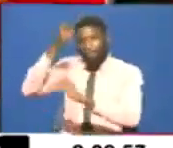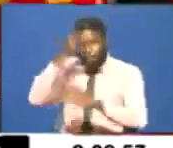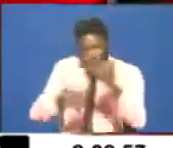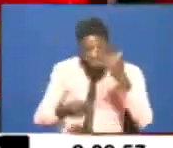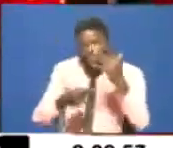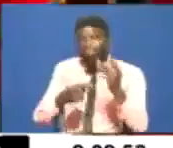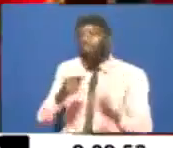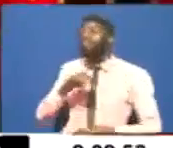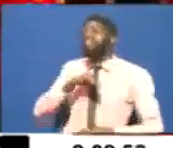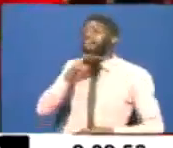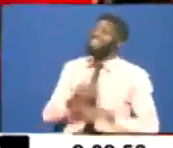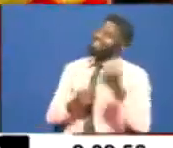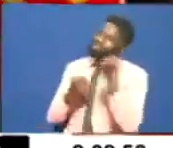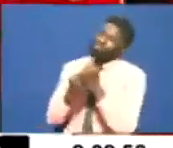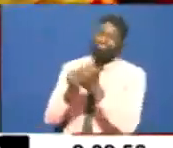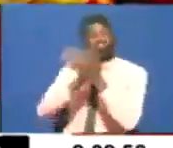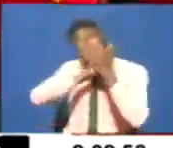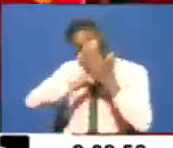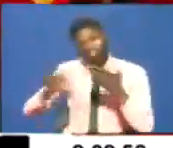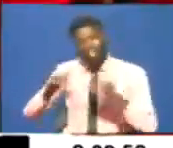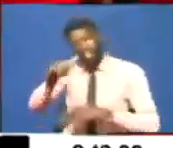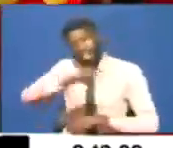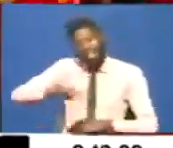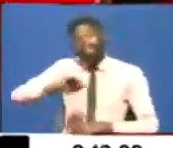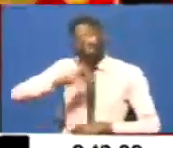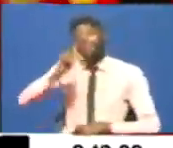ODM leader Raila Odinga in the region.